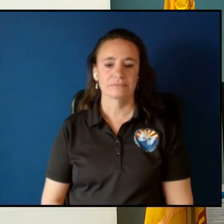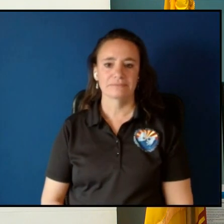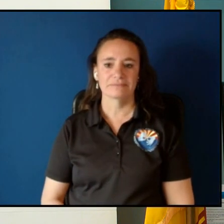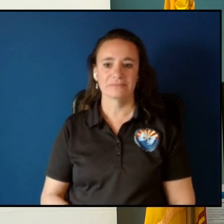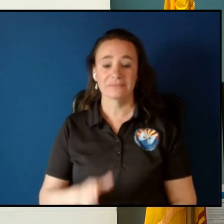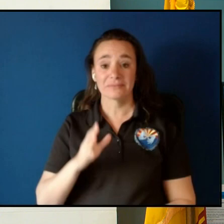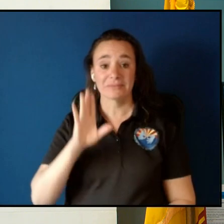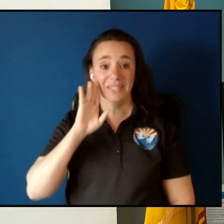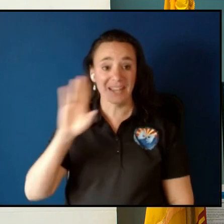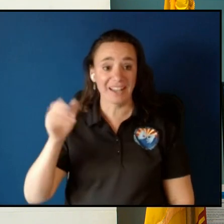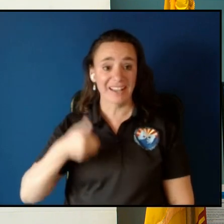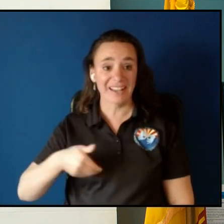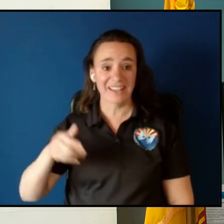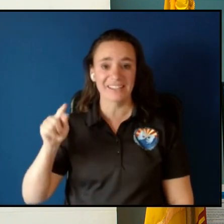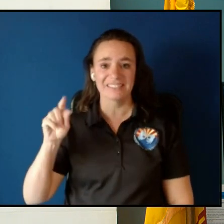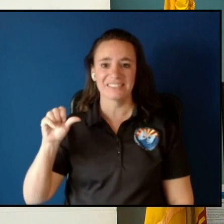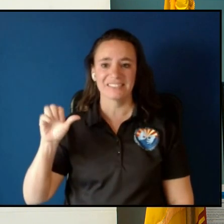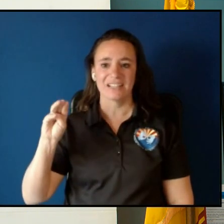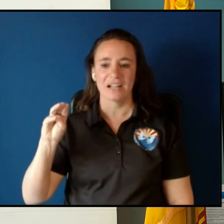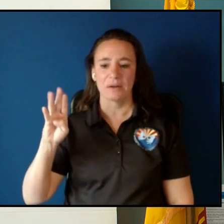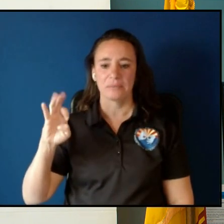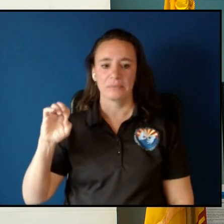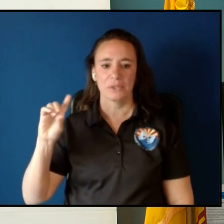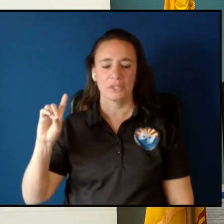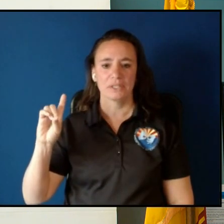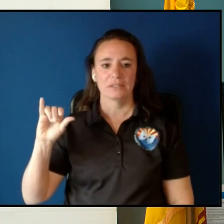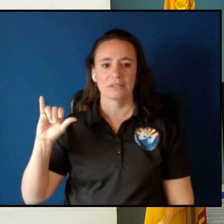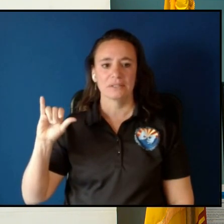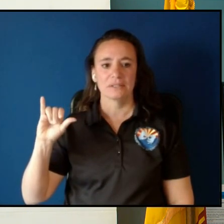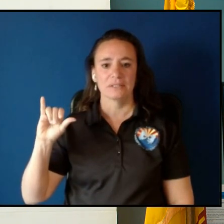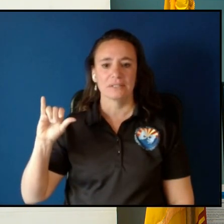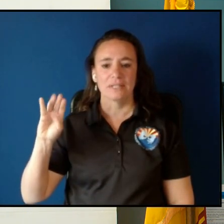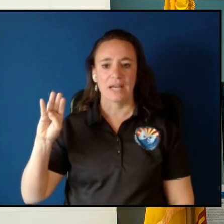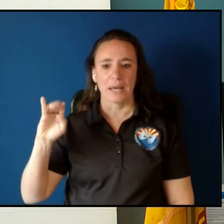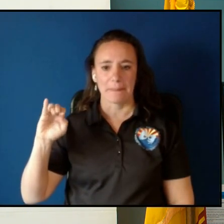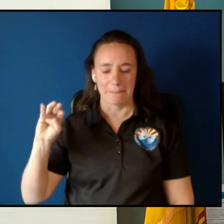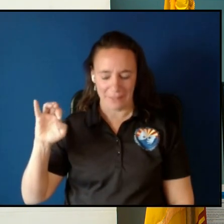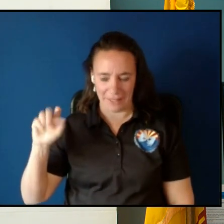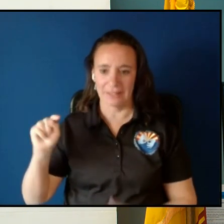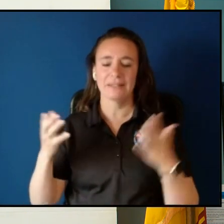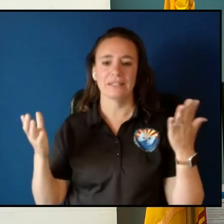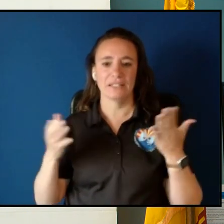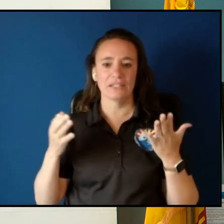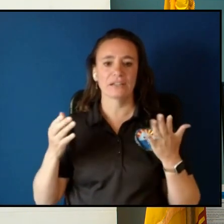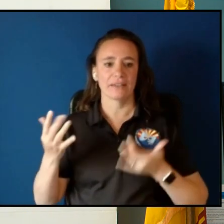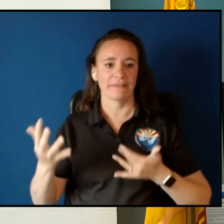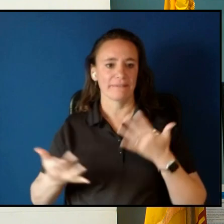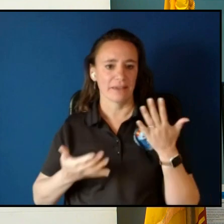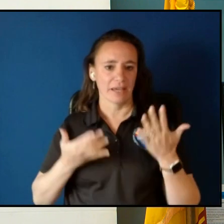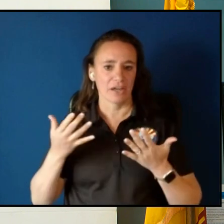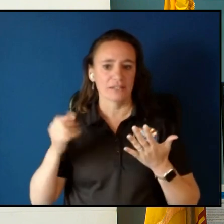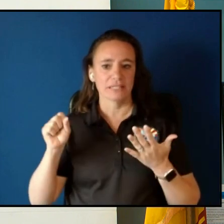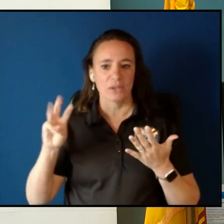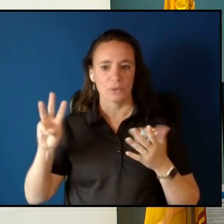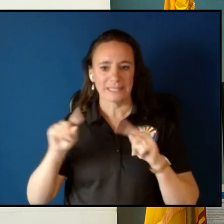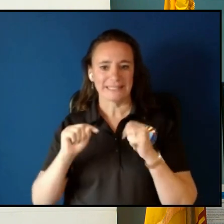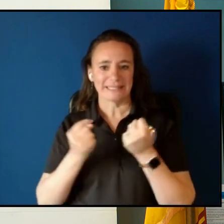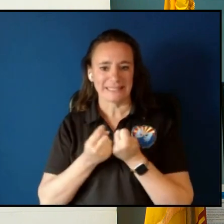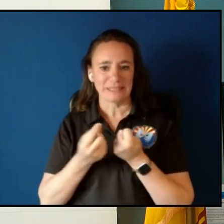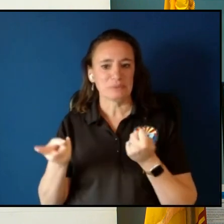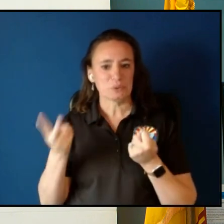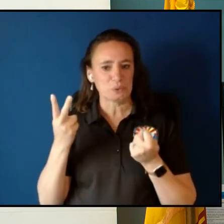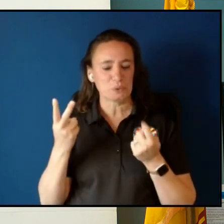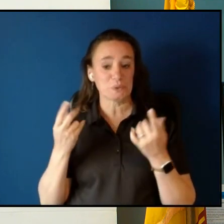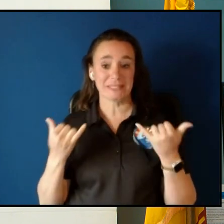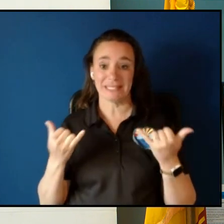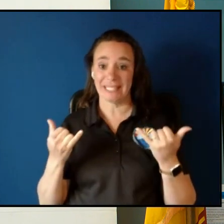Hello everyone, Tom Bird, Incident Meteorologist here on the Hermit's Peak Calf Canyon Fire with Southwest Team 2. And today we're going to do our